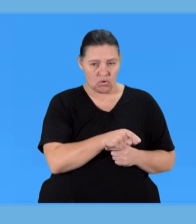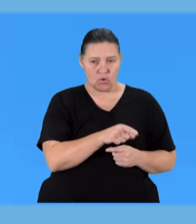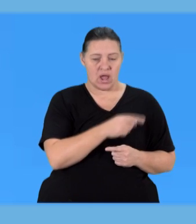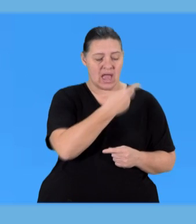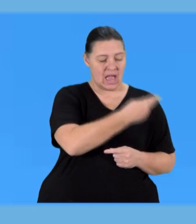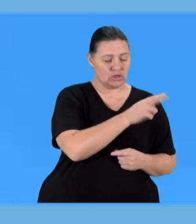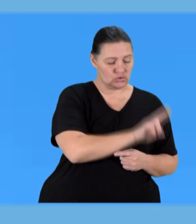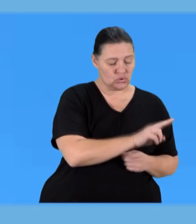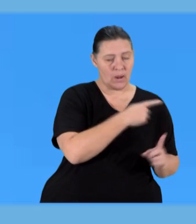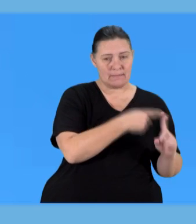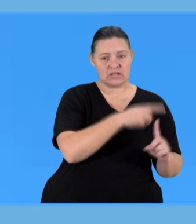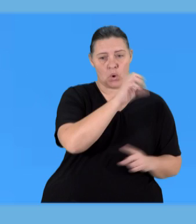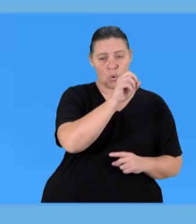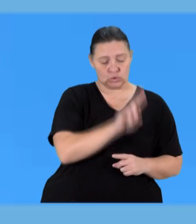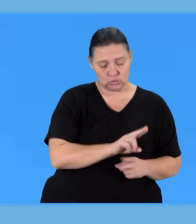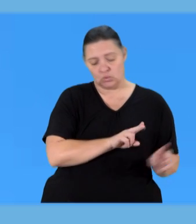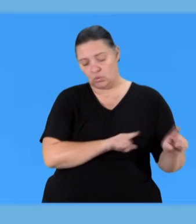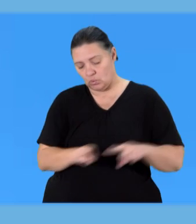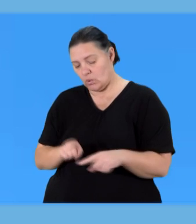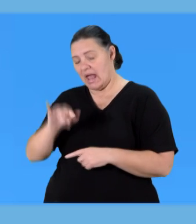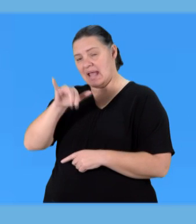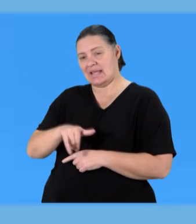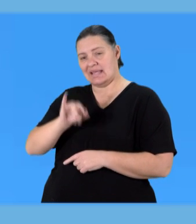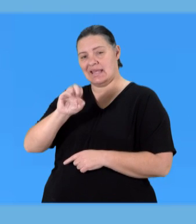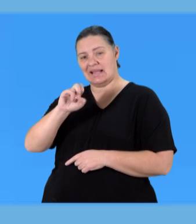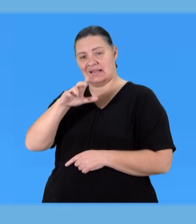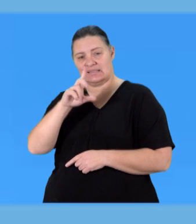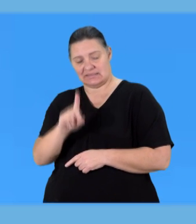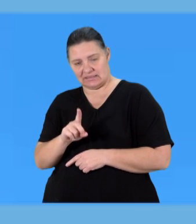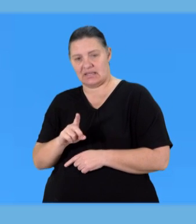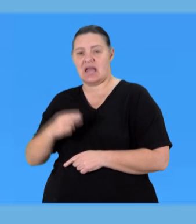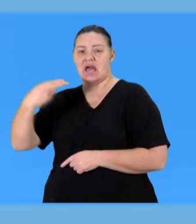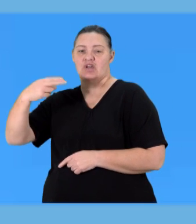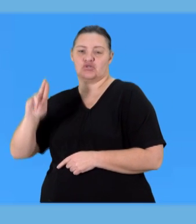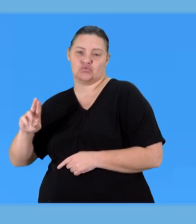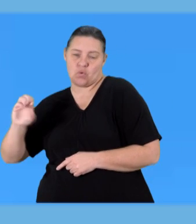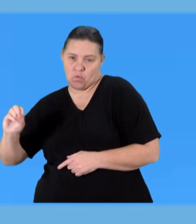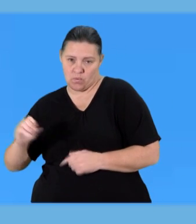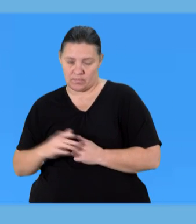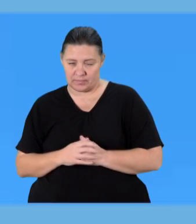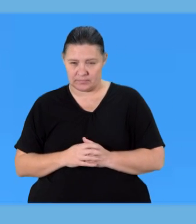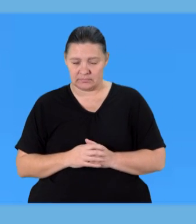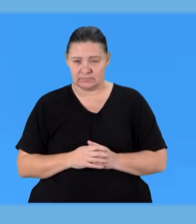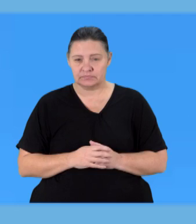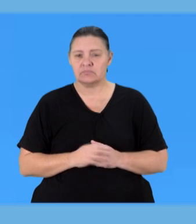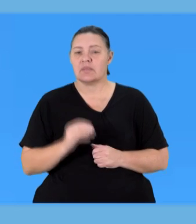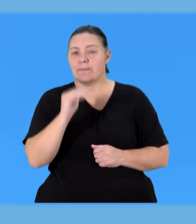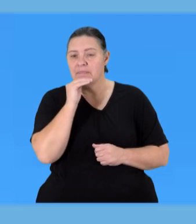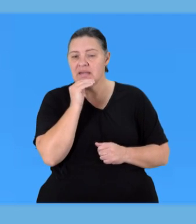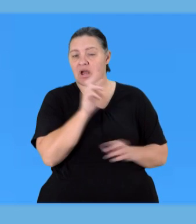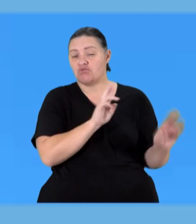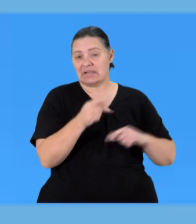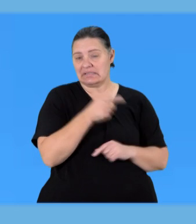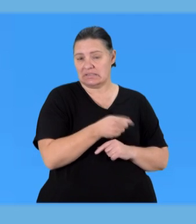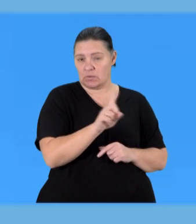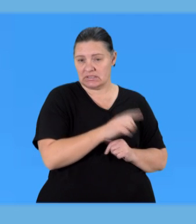H2 and O2, they yield H2O. So what are our reactants from this particular equation? Our